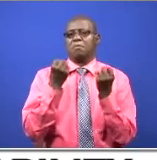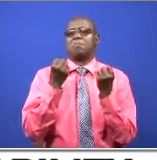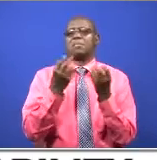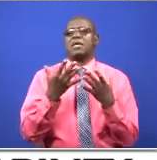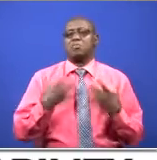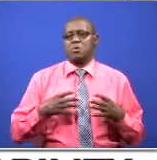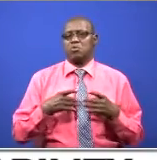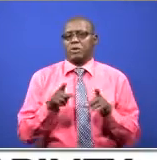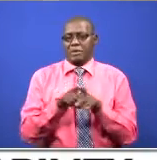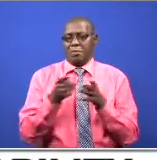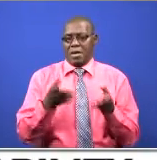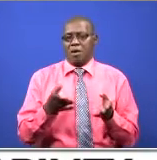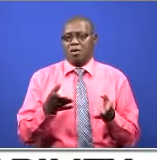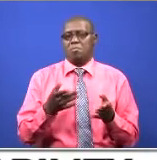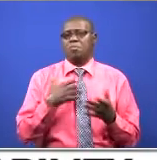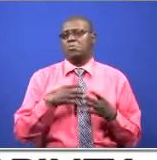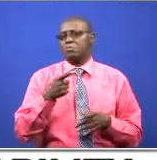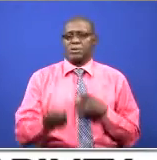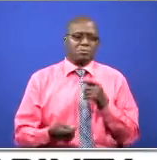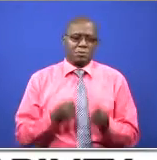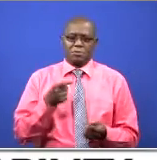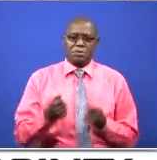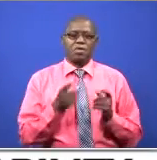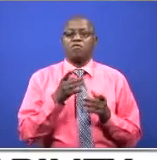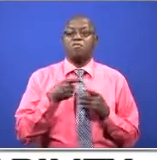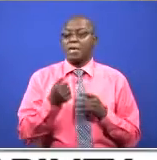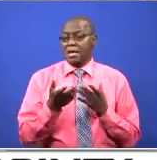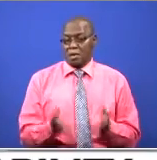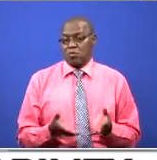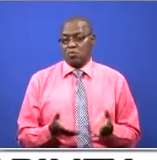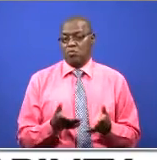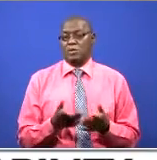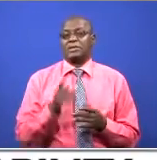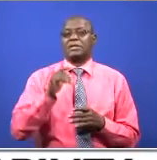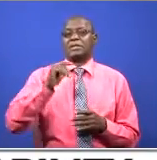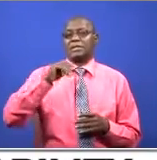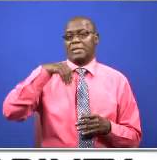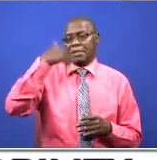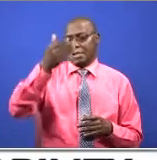now, are buying. I can tell you for a fact, if you buy right now and sell in the next